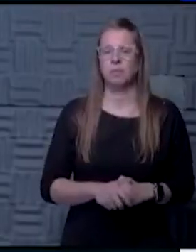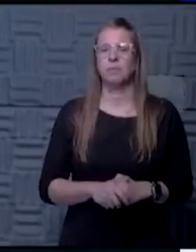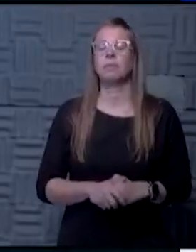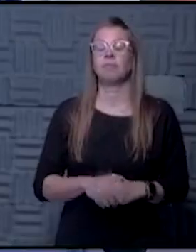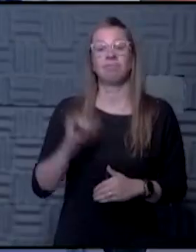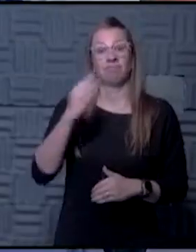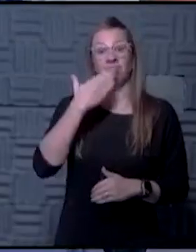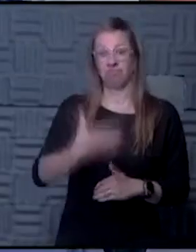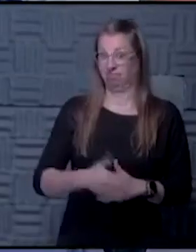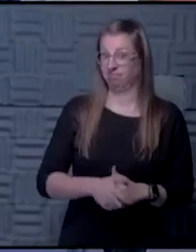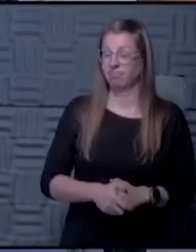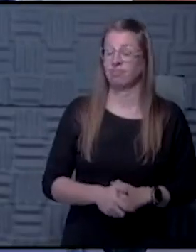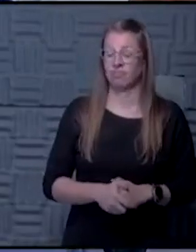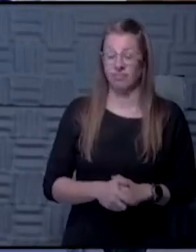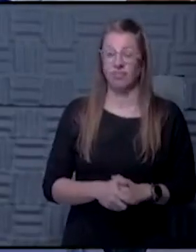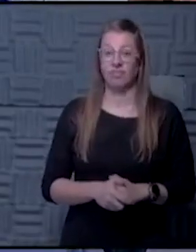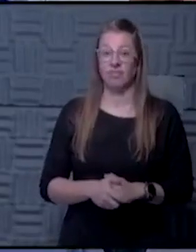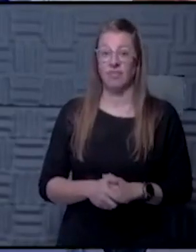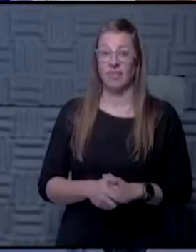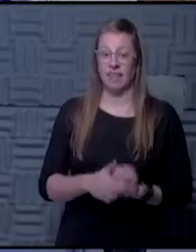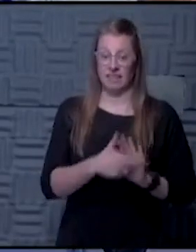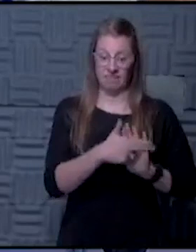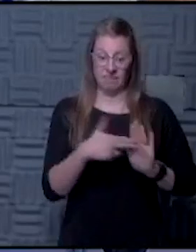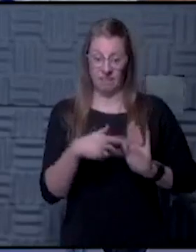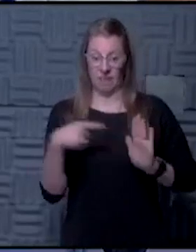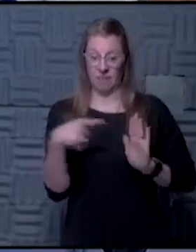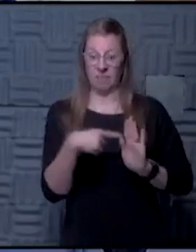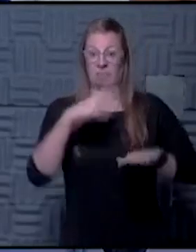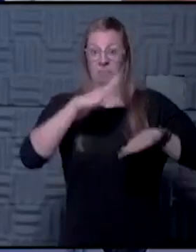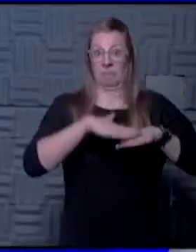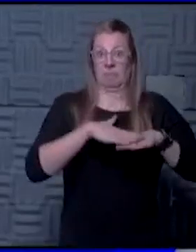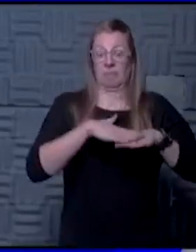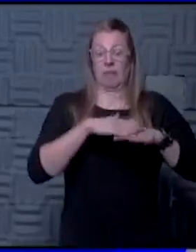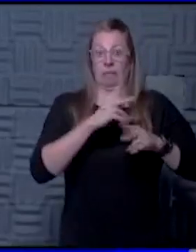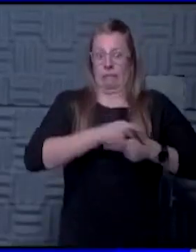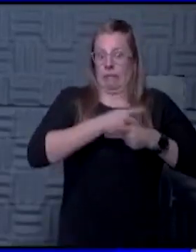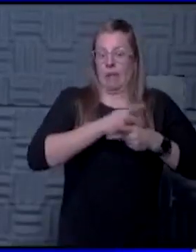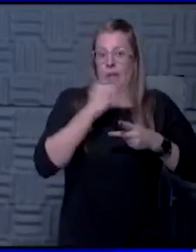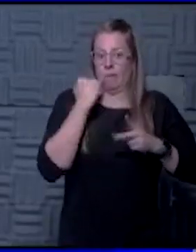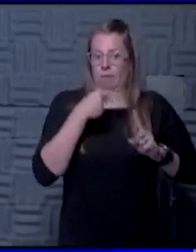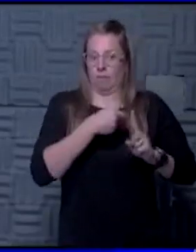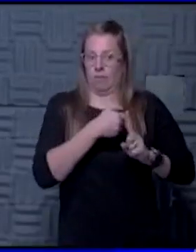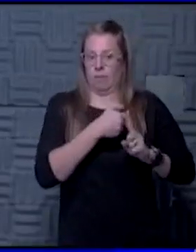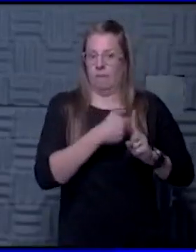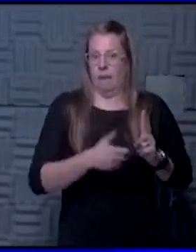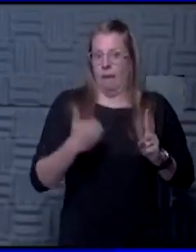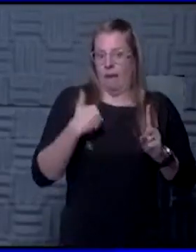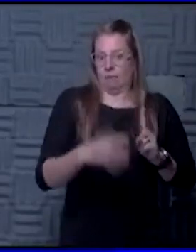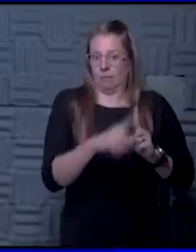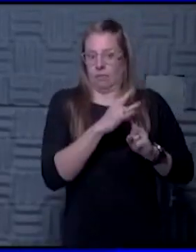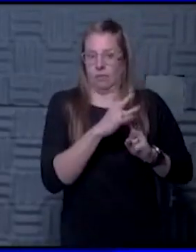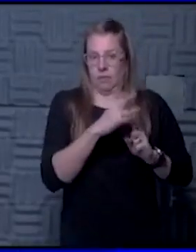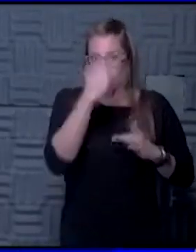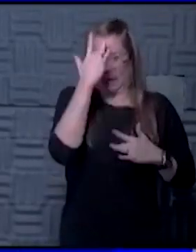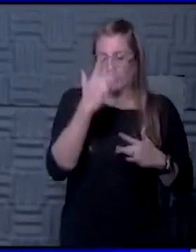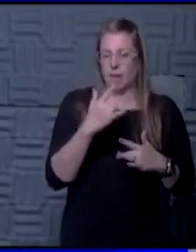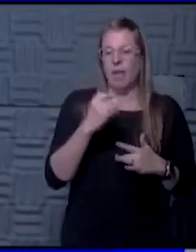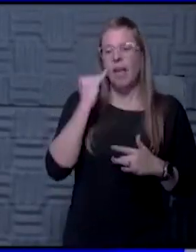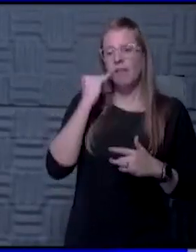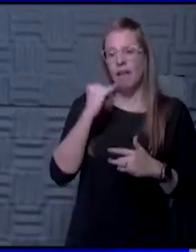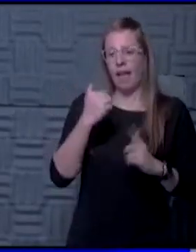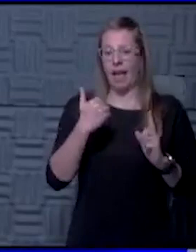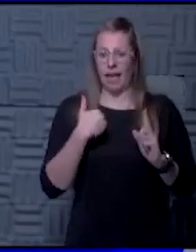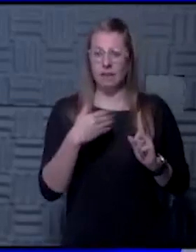that's good. I think, there shouldn't be a stigma with somebody who has it. Mm-hmm. You should, if you understand you have it, do the responsible